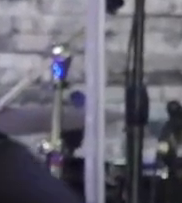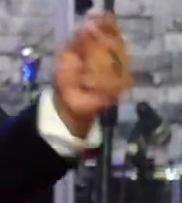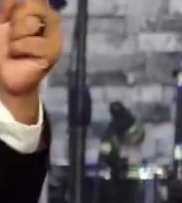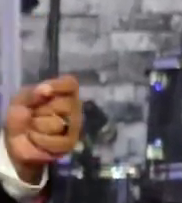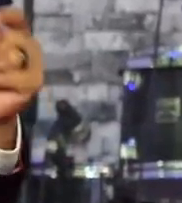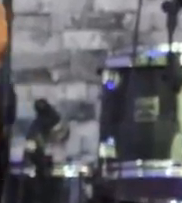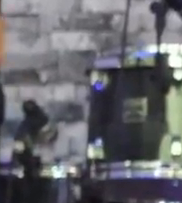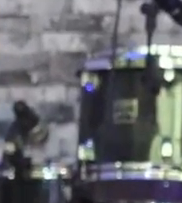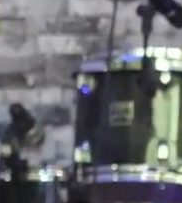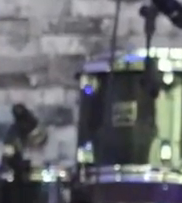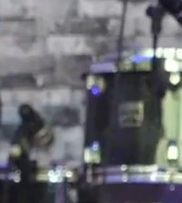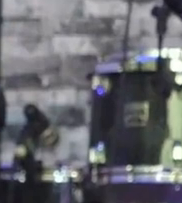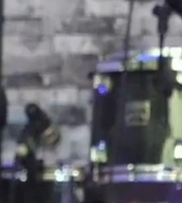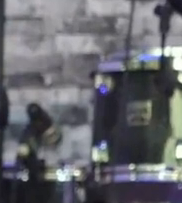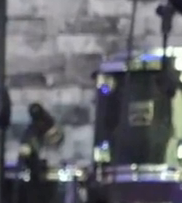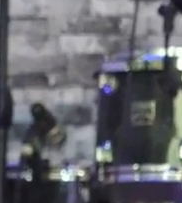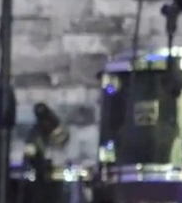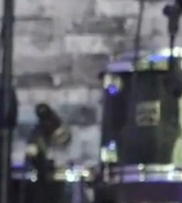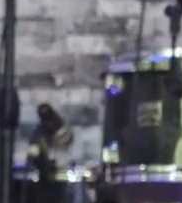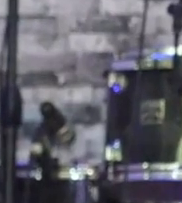Say you ought to only believe.